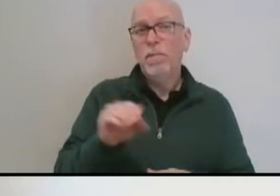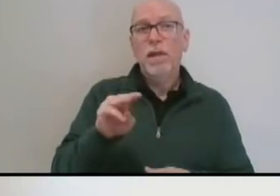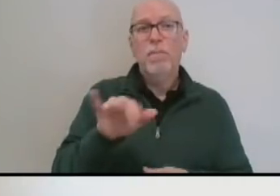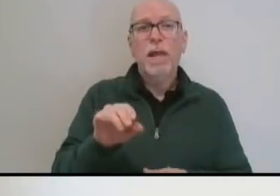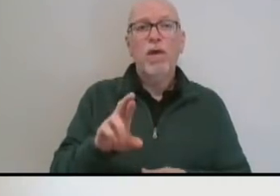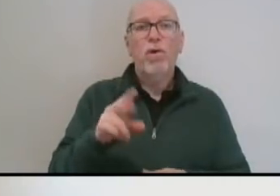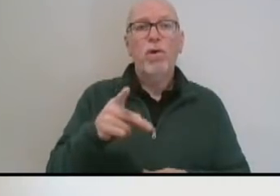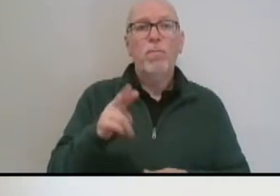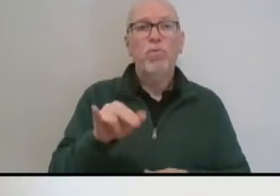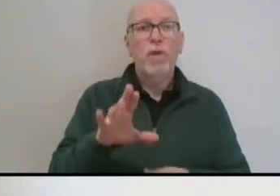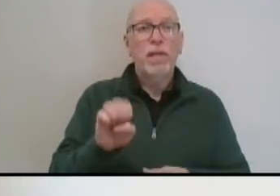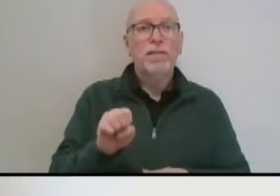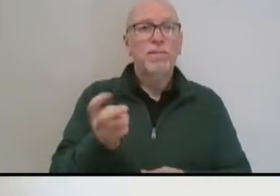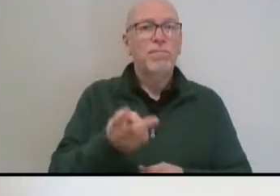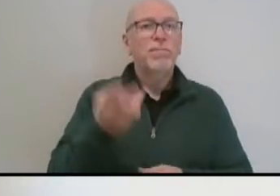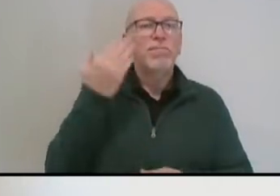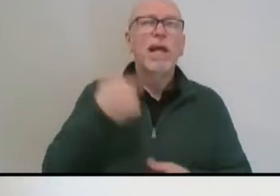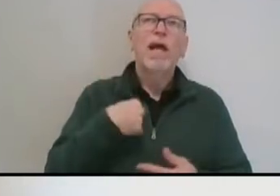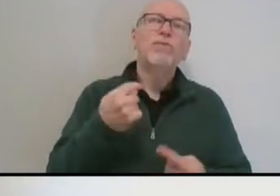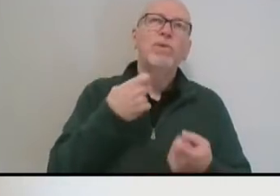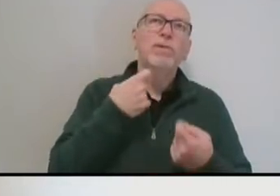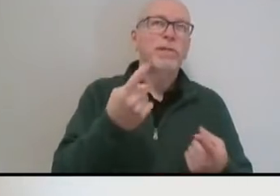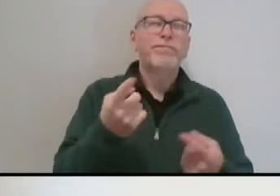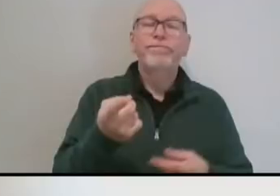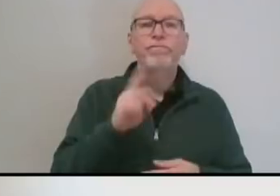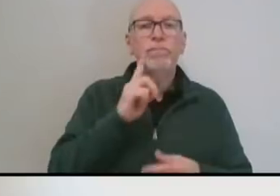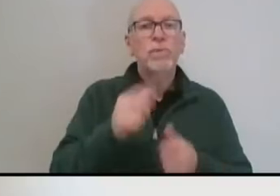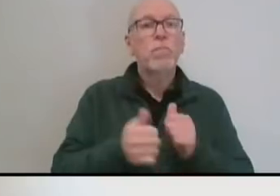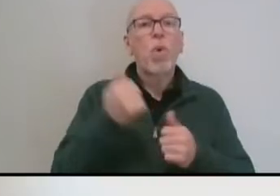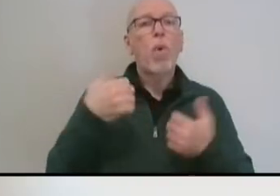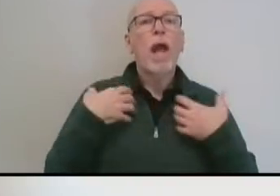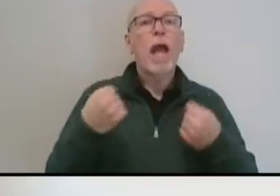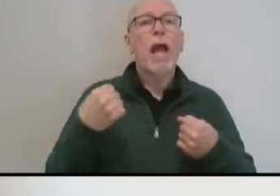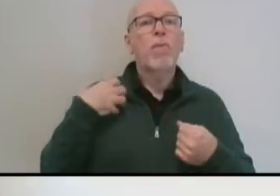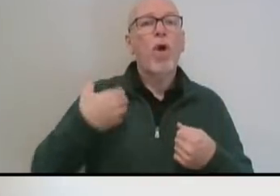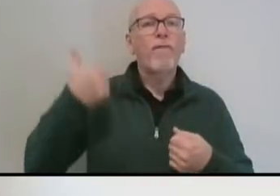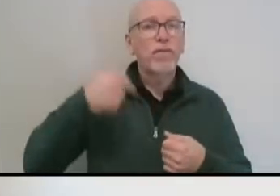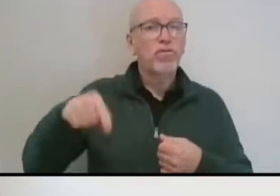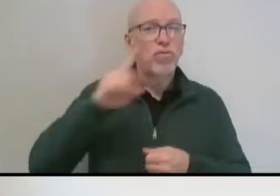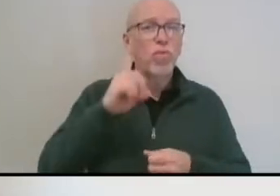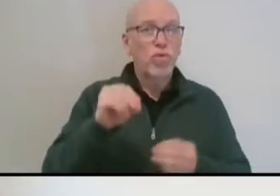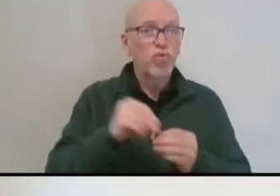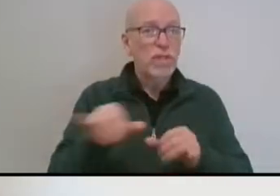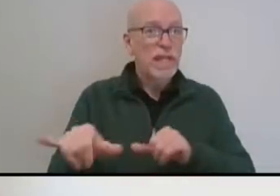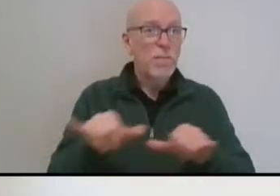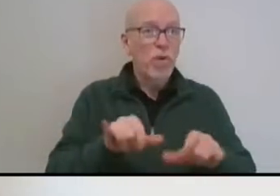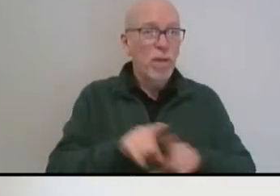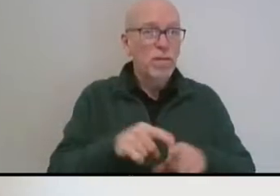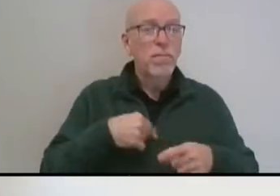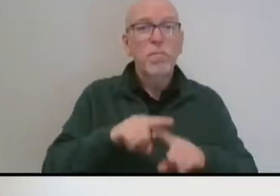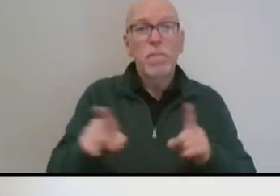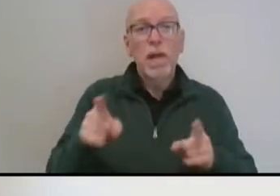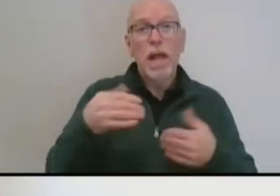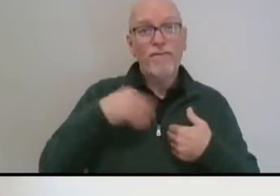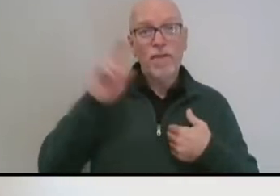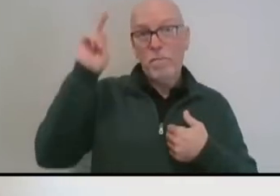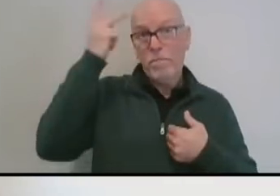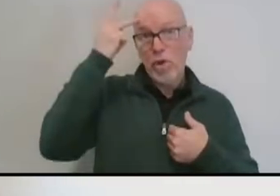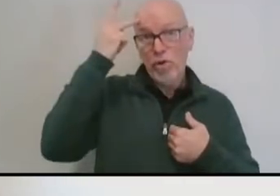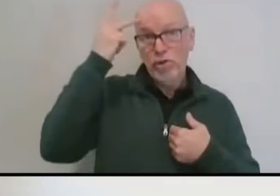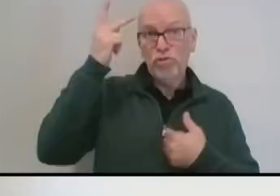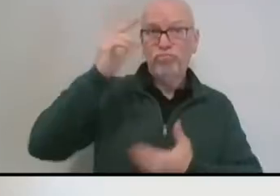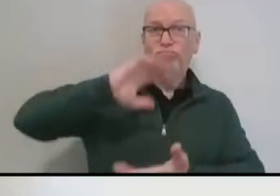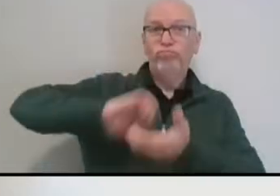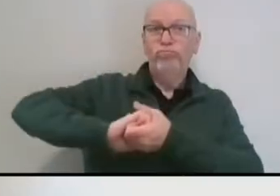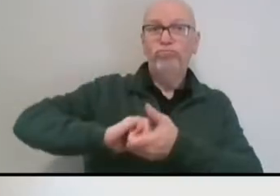Prince, because I just want to say that I think that most health officers would do similar things, but it's when you have the politicians